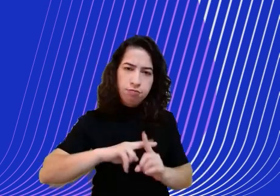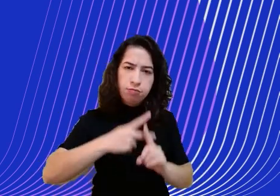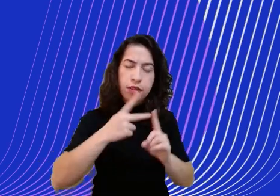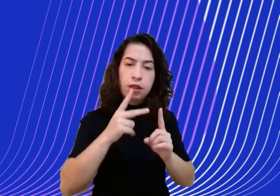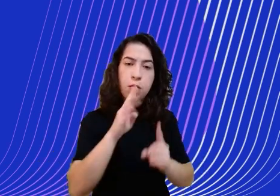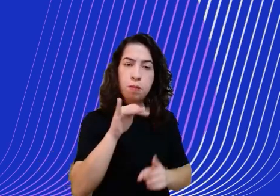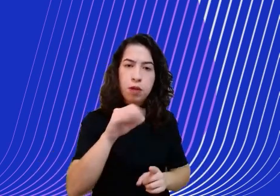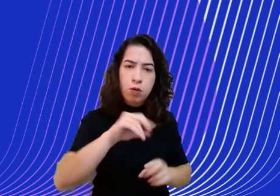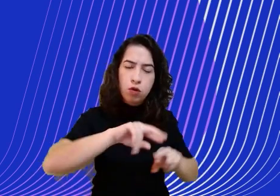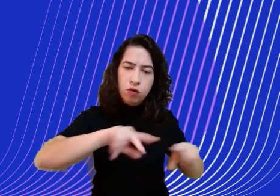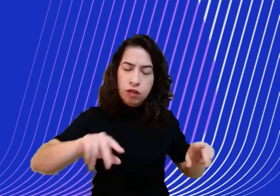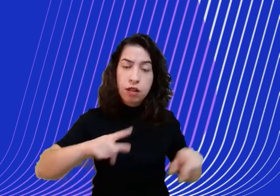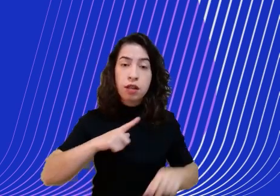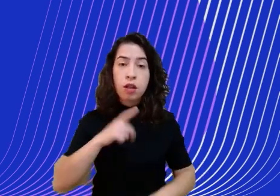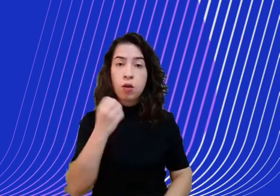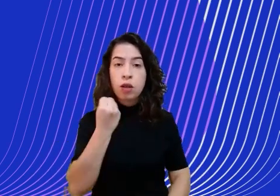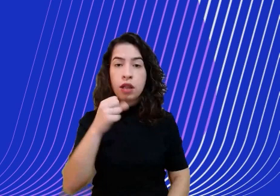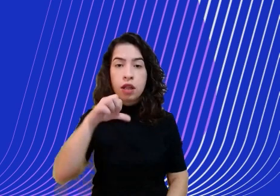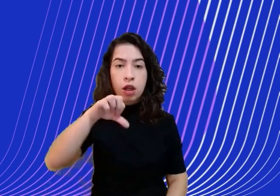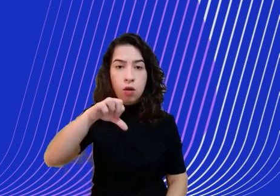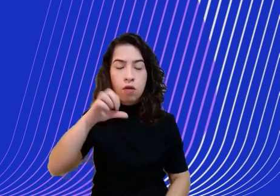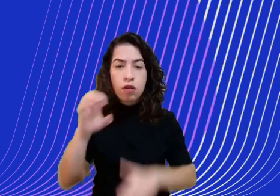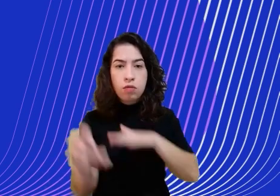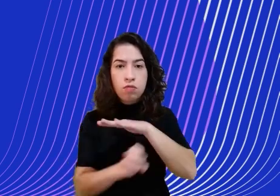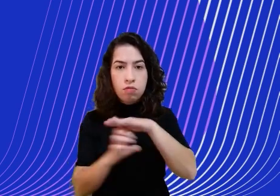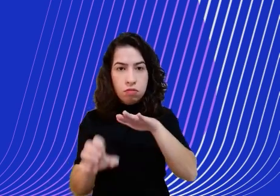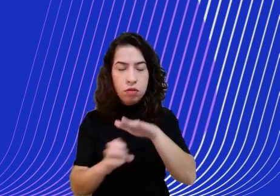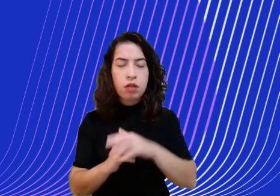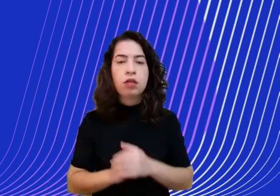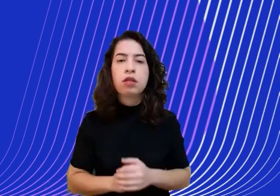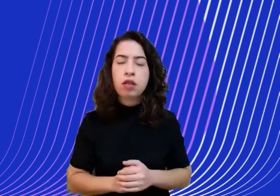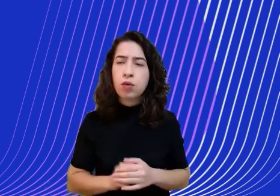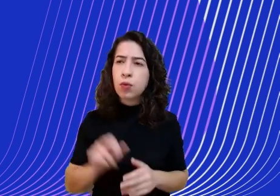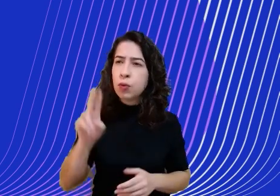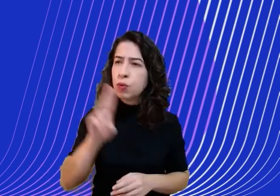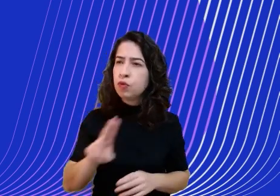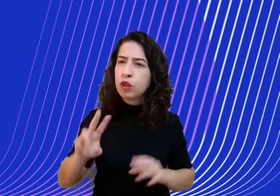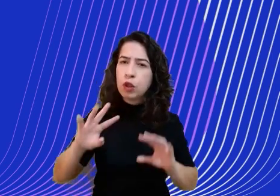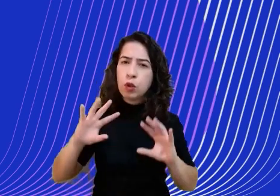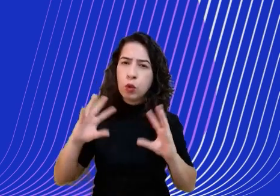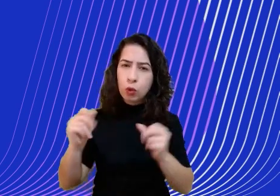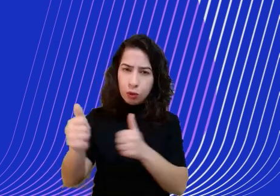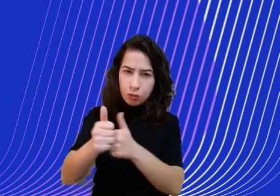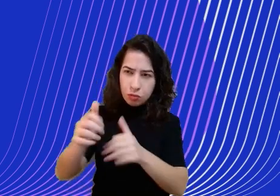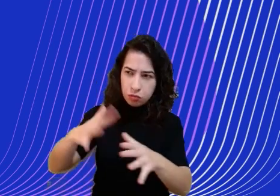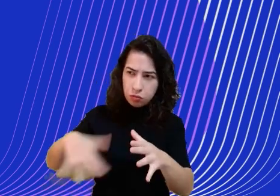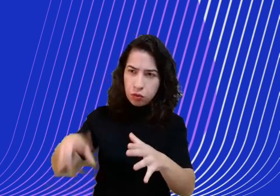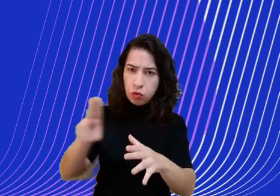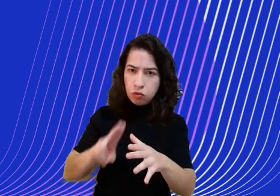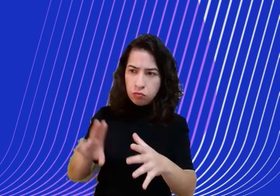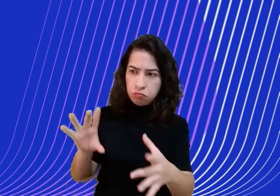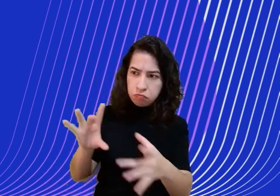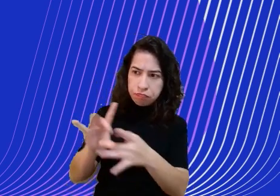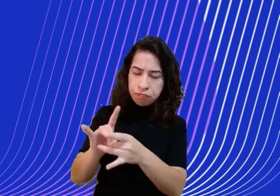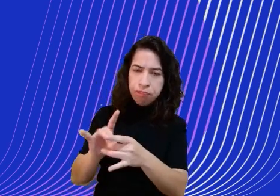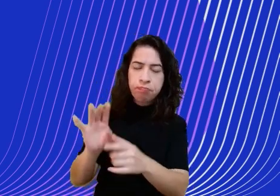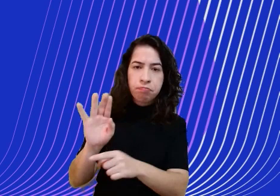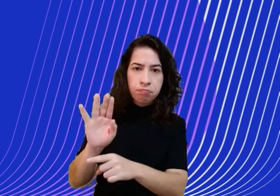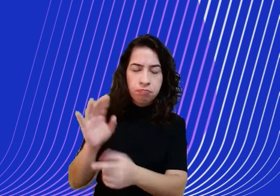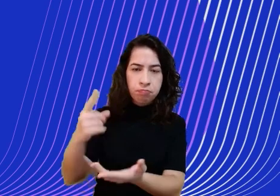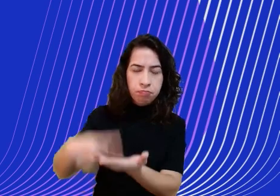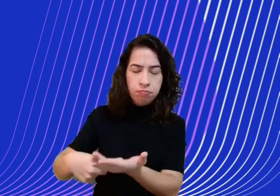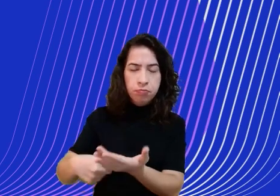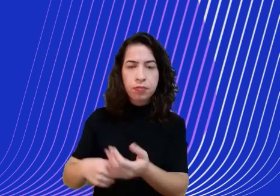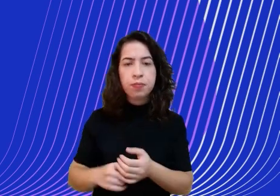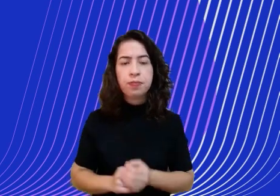installed inside these institutes with partnerships with all the regional universities. But what happens is that when we get to